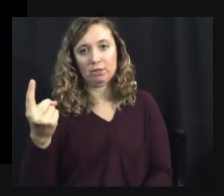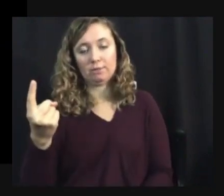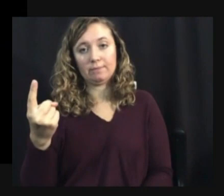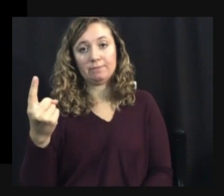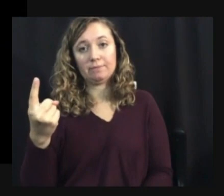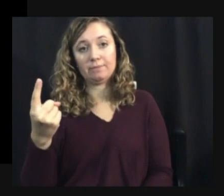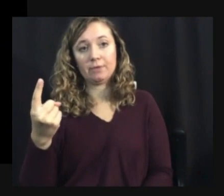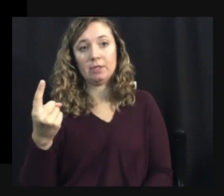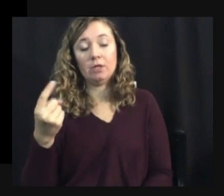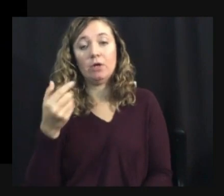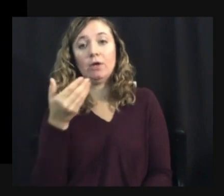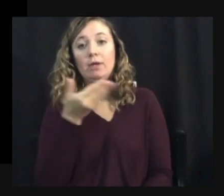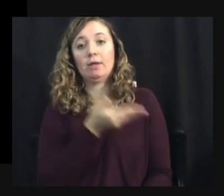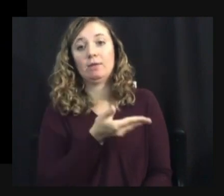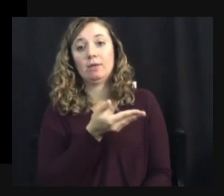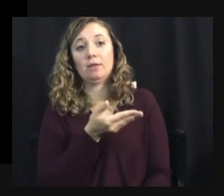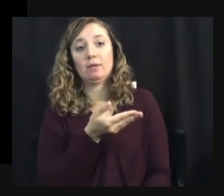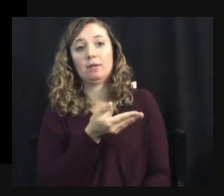is actually